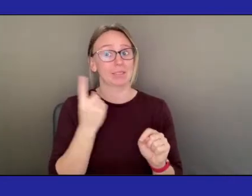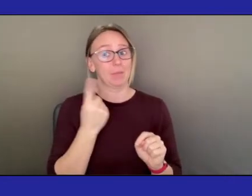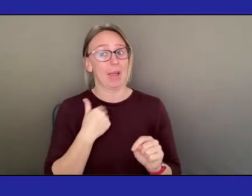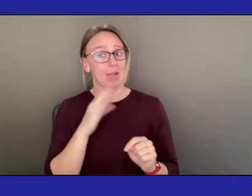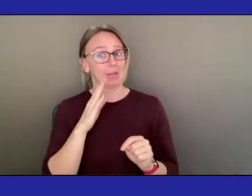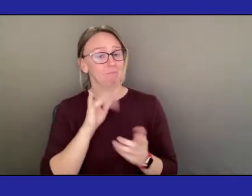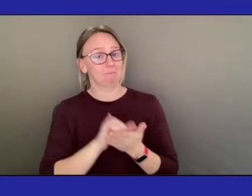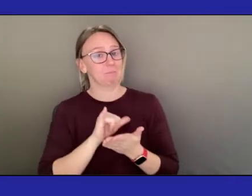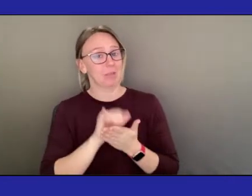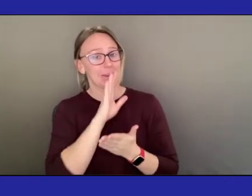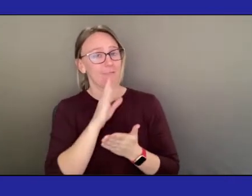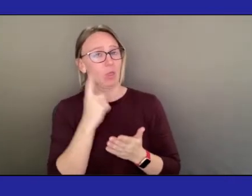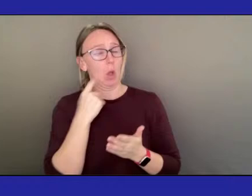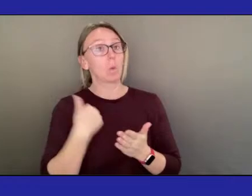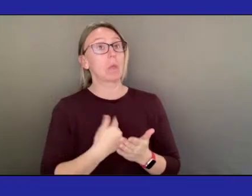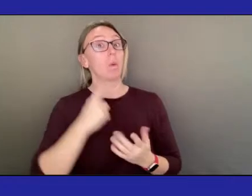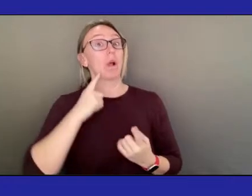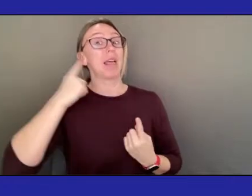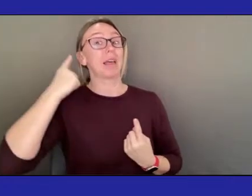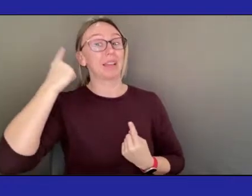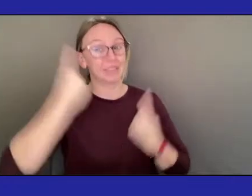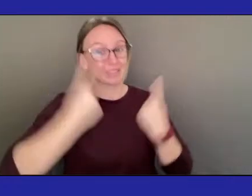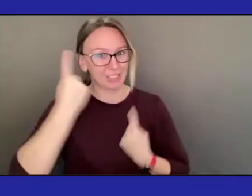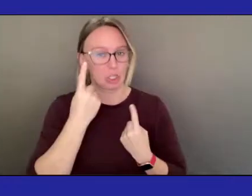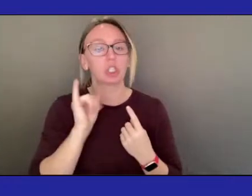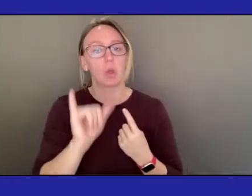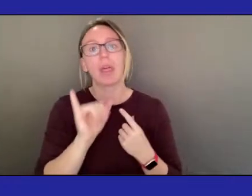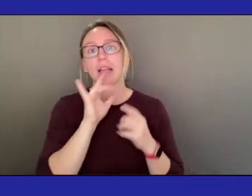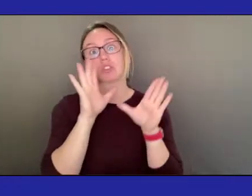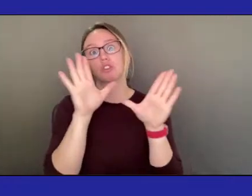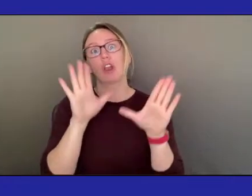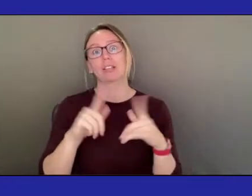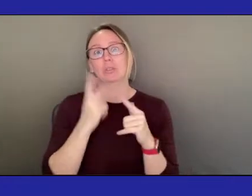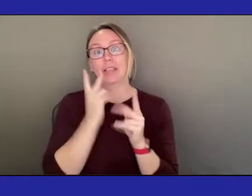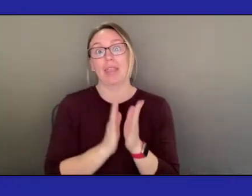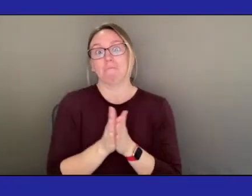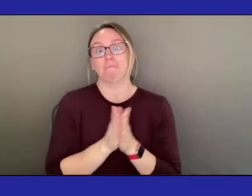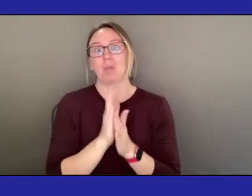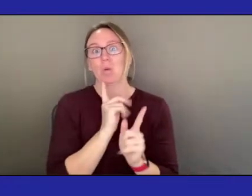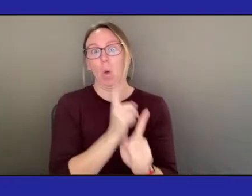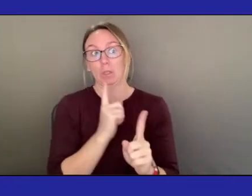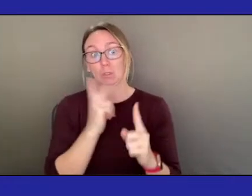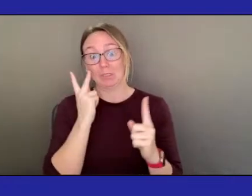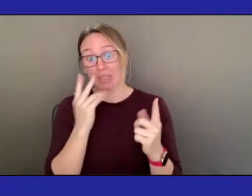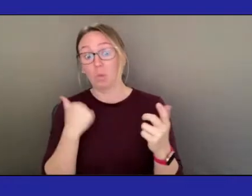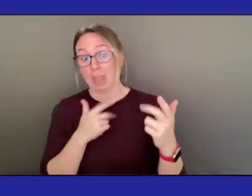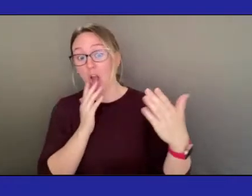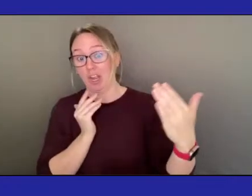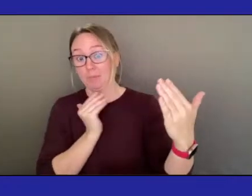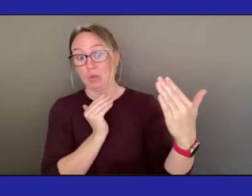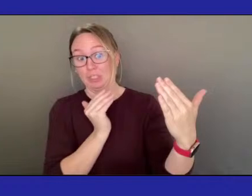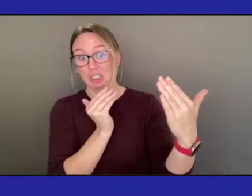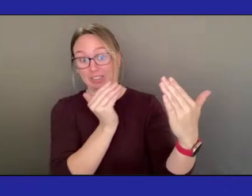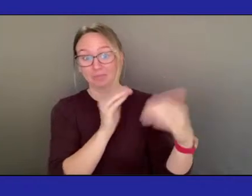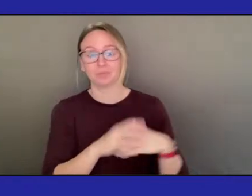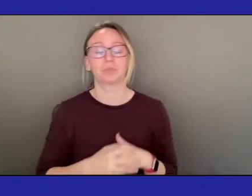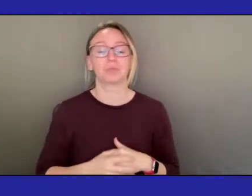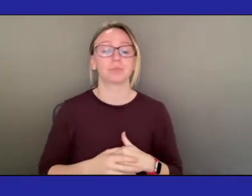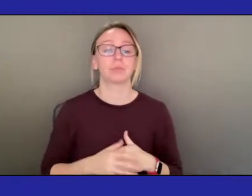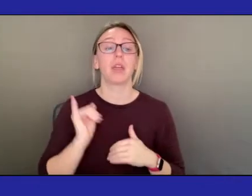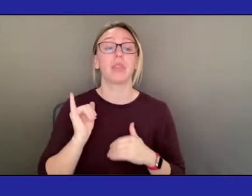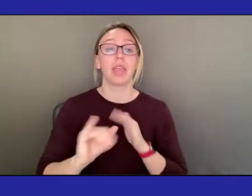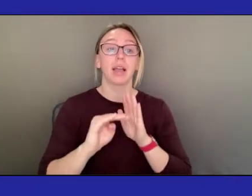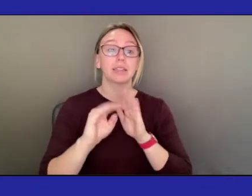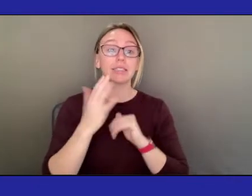be thinking about. So it's really great to see that we're even approaching that. And we've updated the registry, our